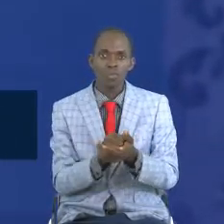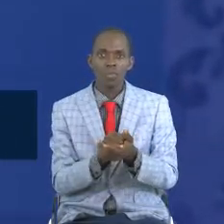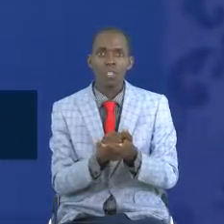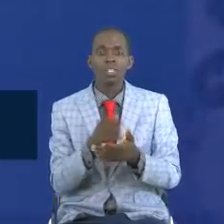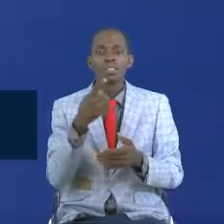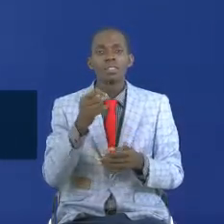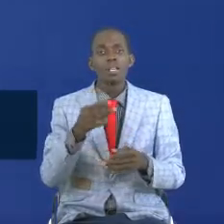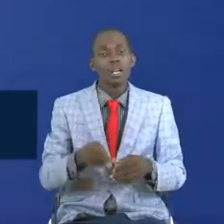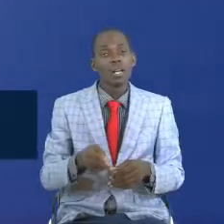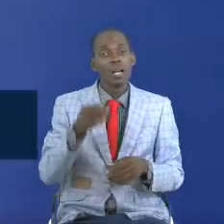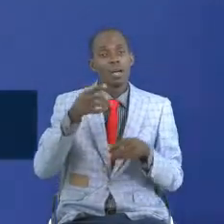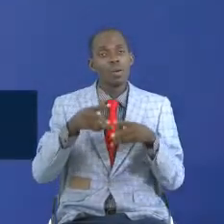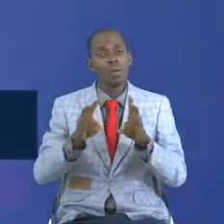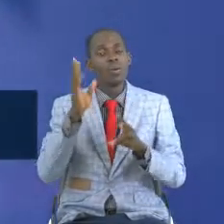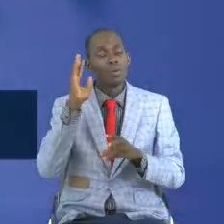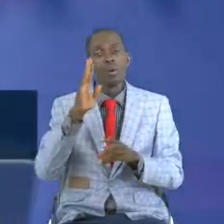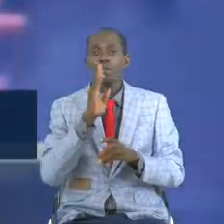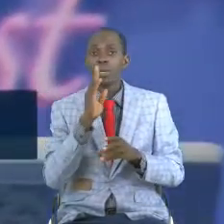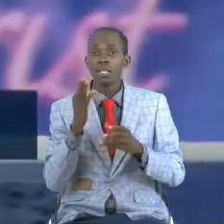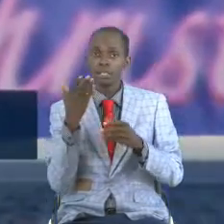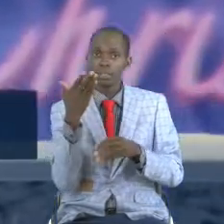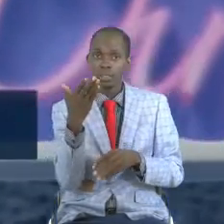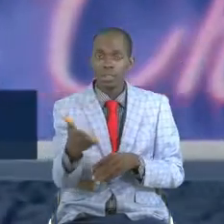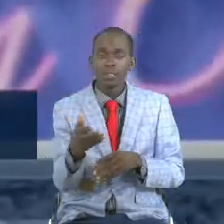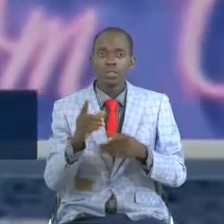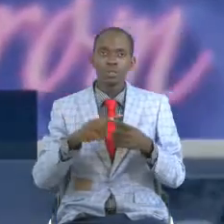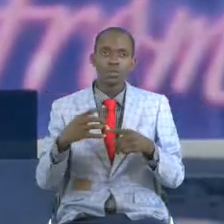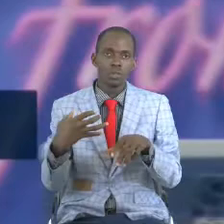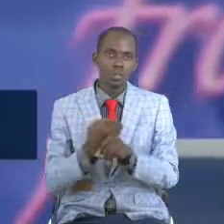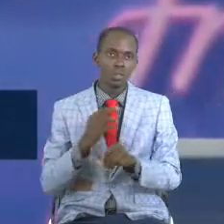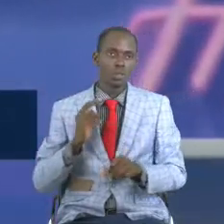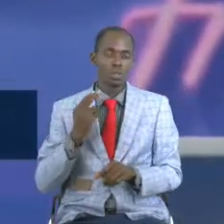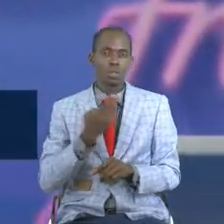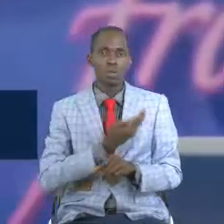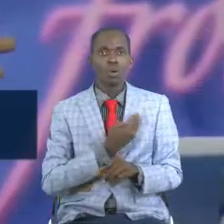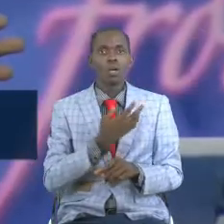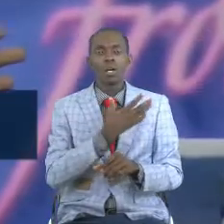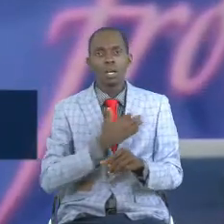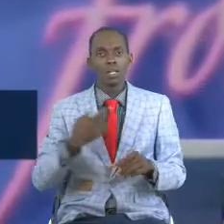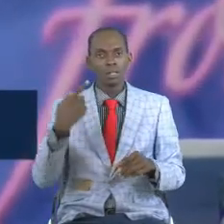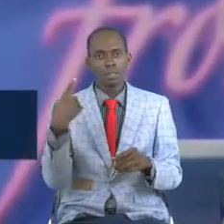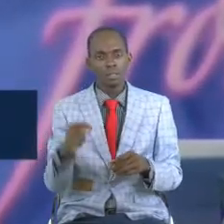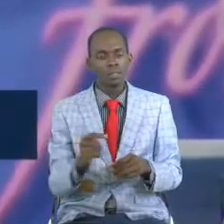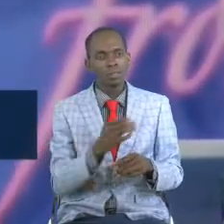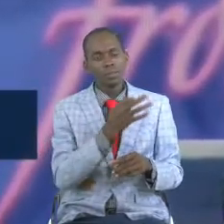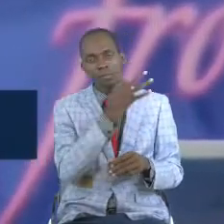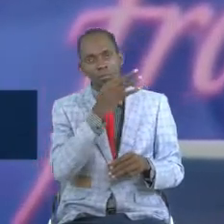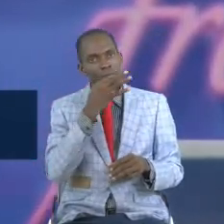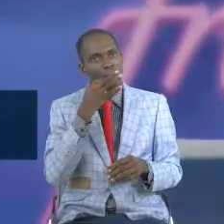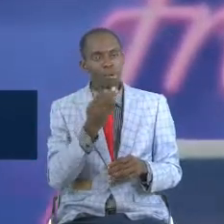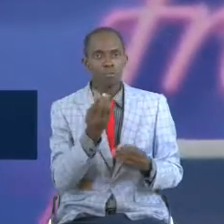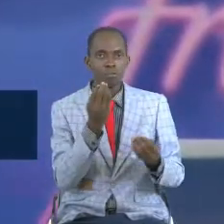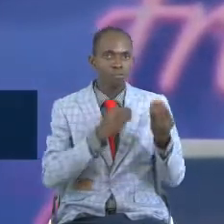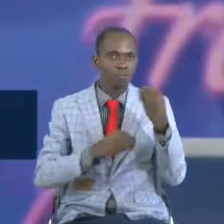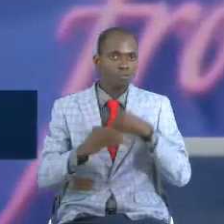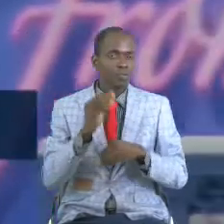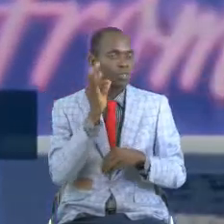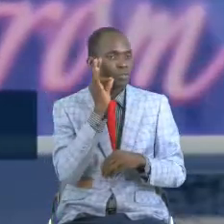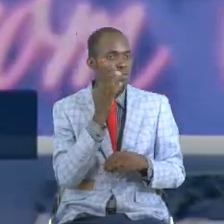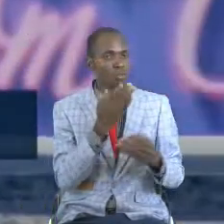be there to take us and to take the produce to the place it ought to be. And